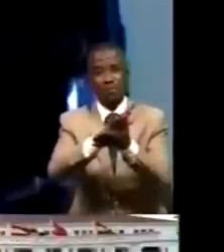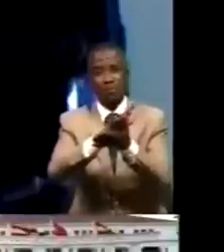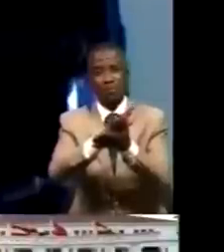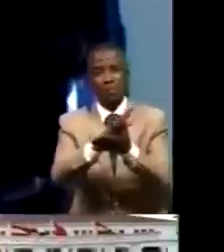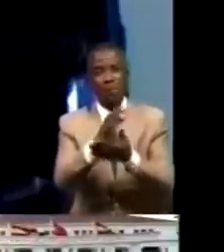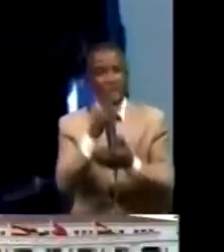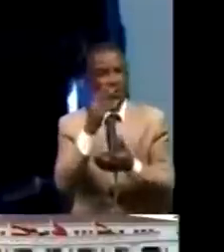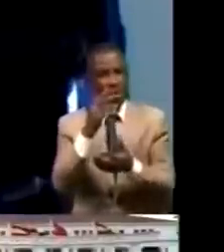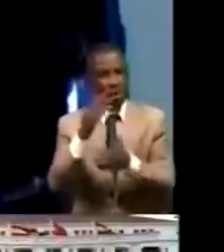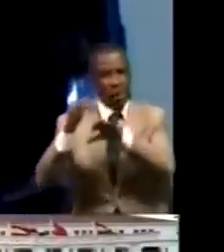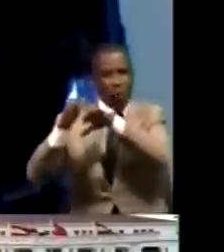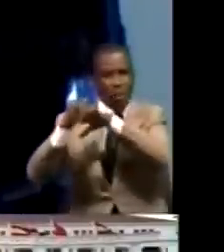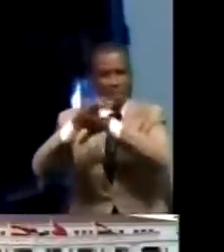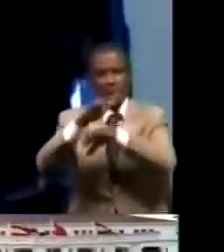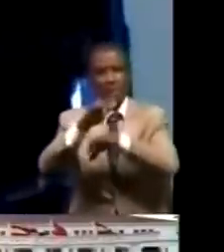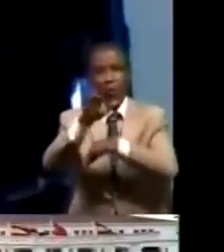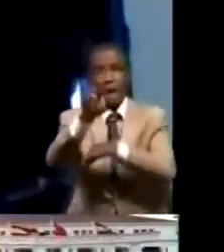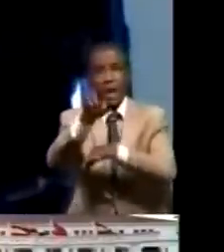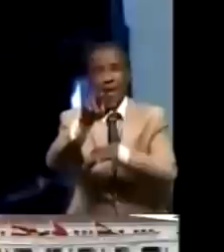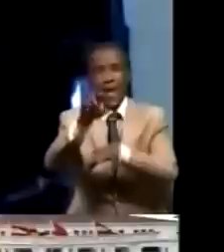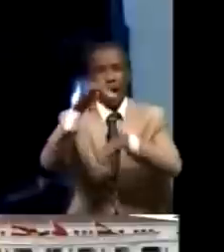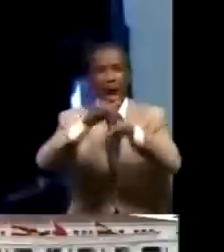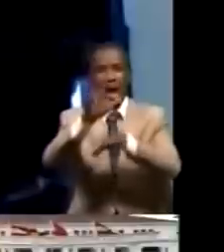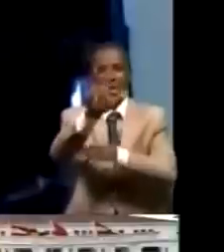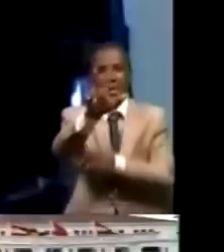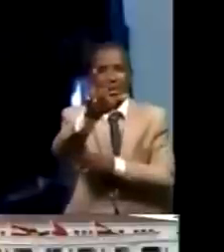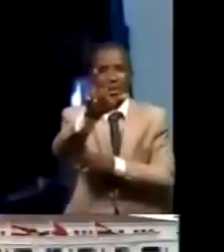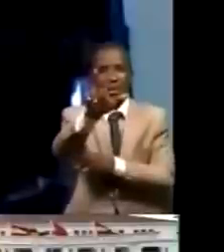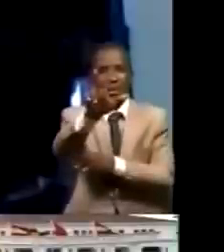were faxed to the strong room at